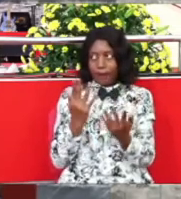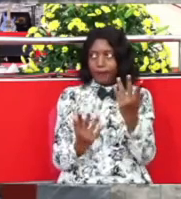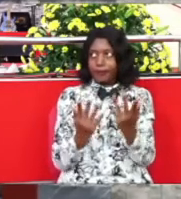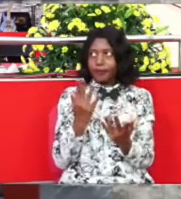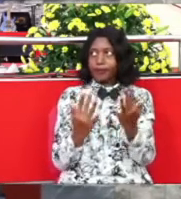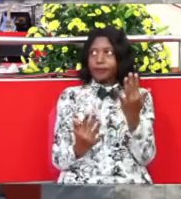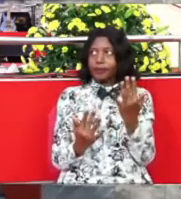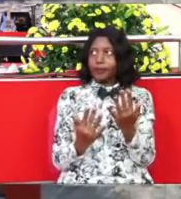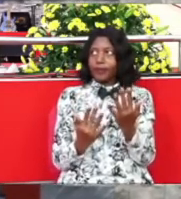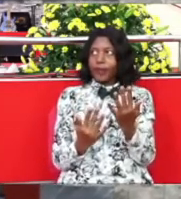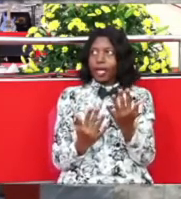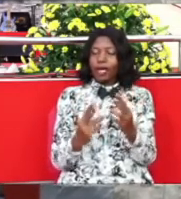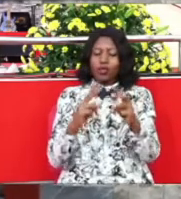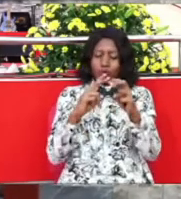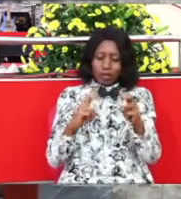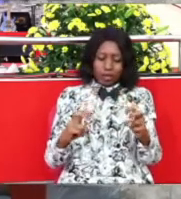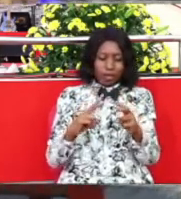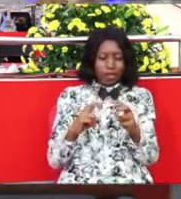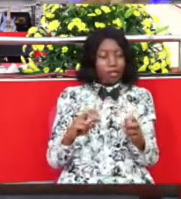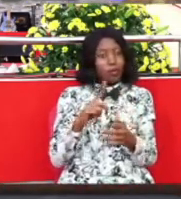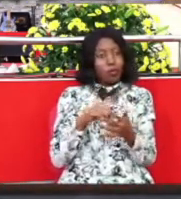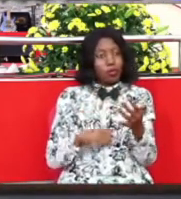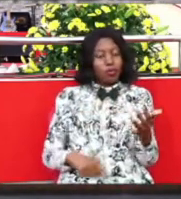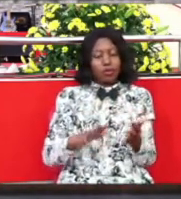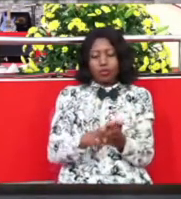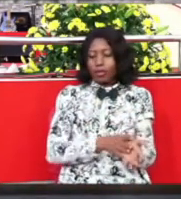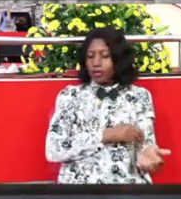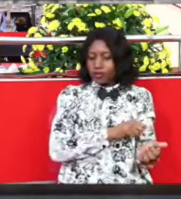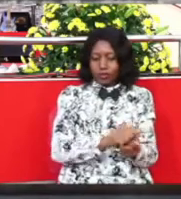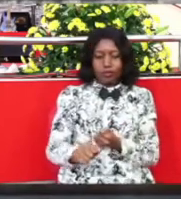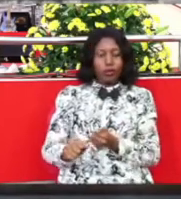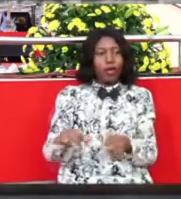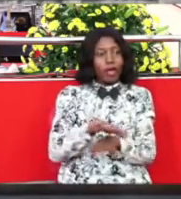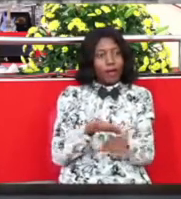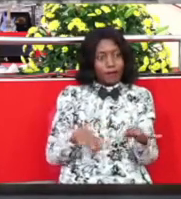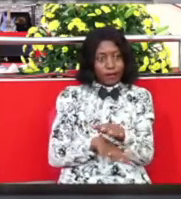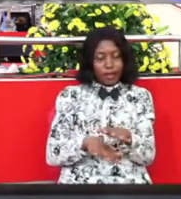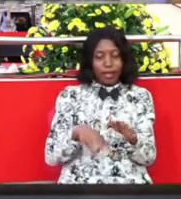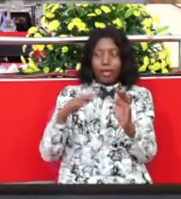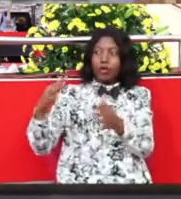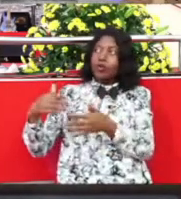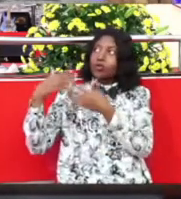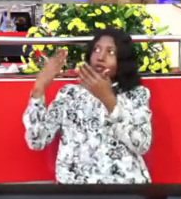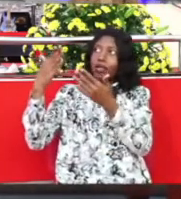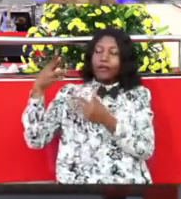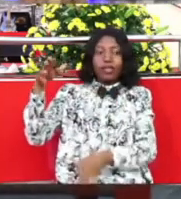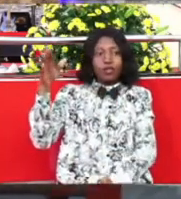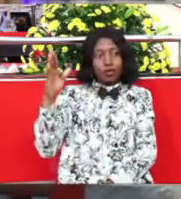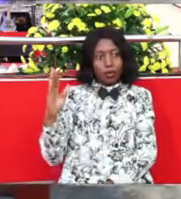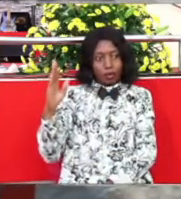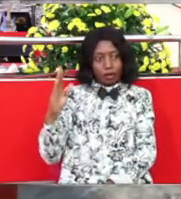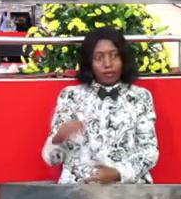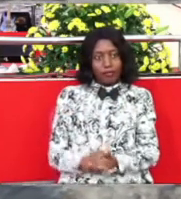was seeking to consume anything that you present or they presented to God. Moto uliokuwa unataka kutumia